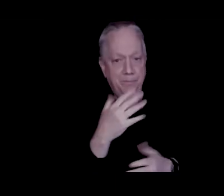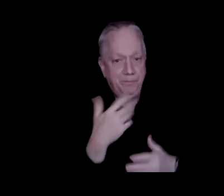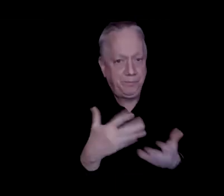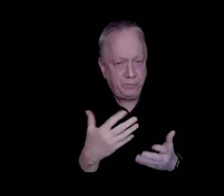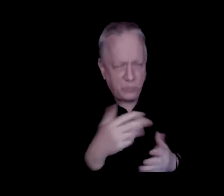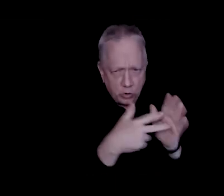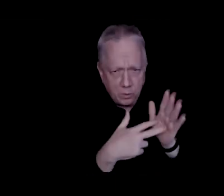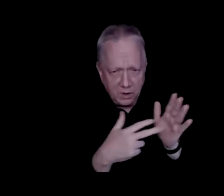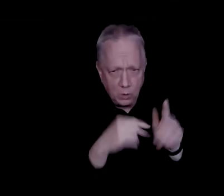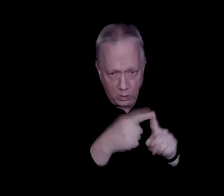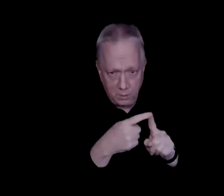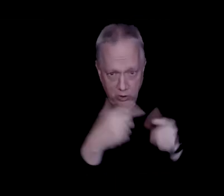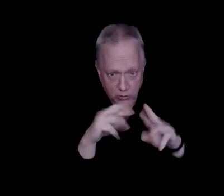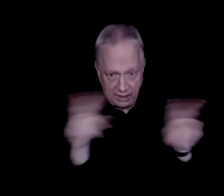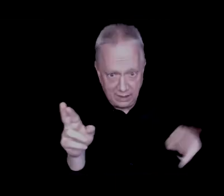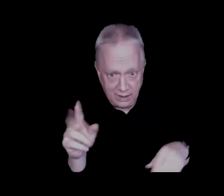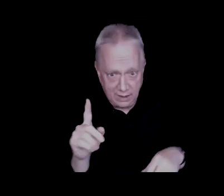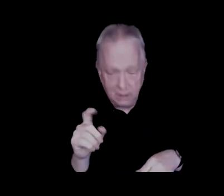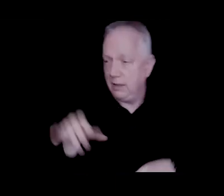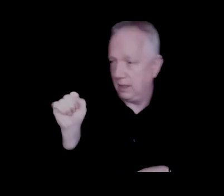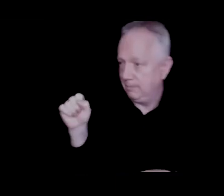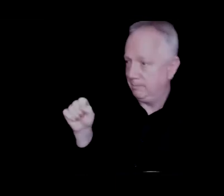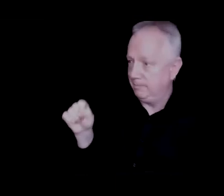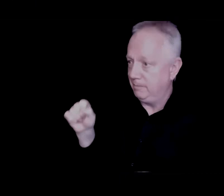You mean when it will be ready? Yeah.